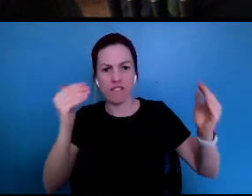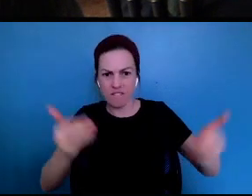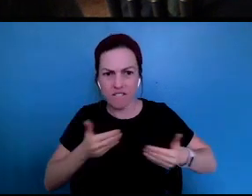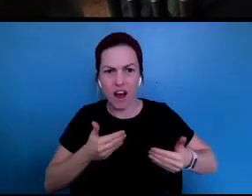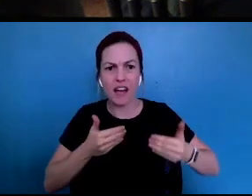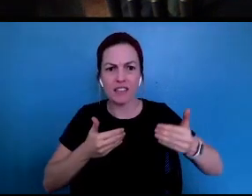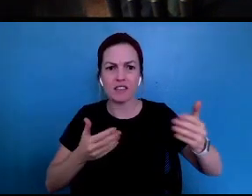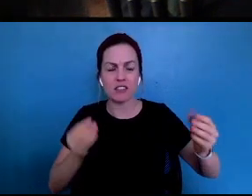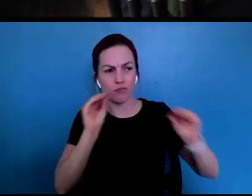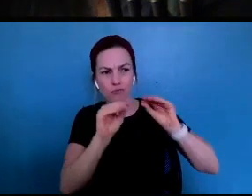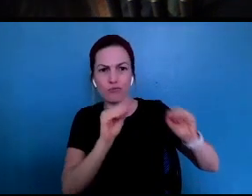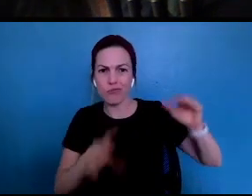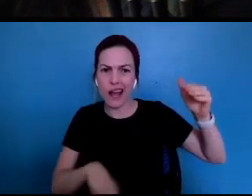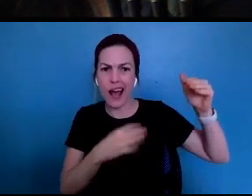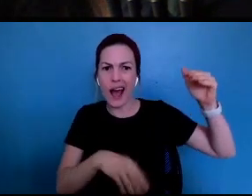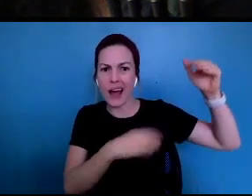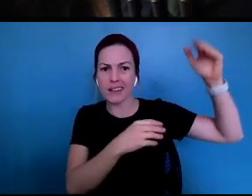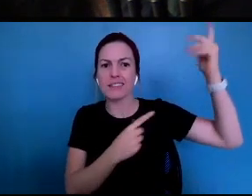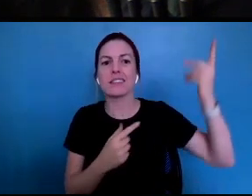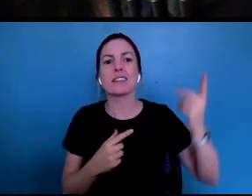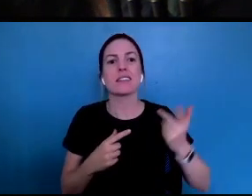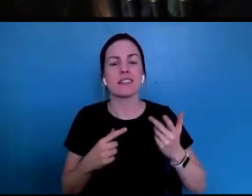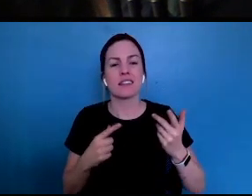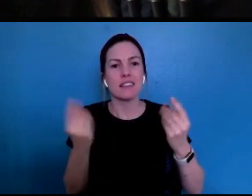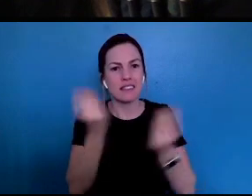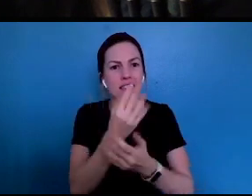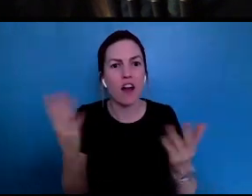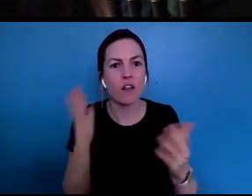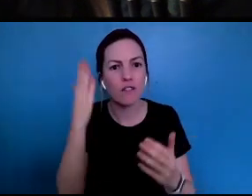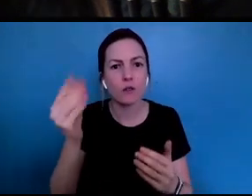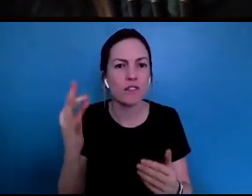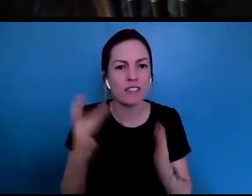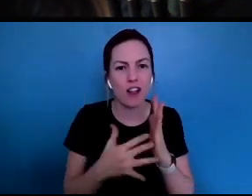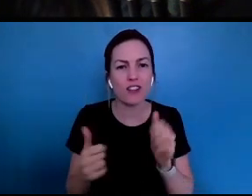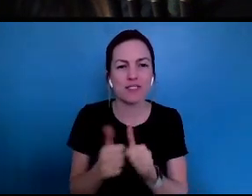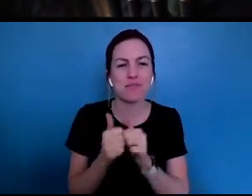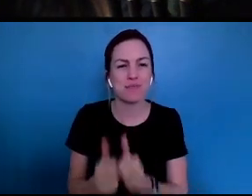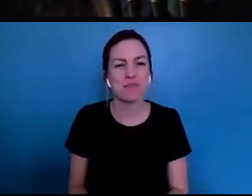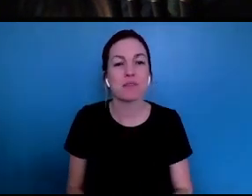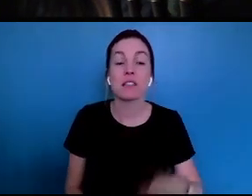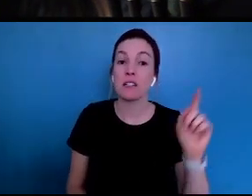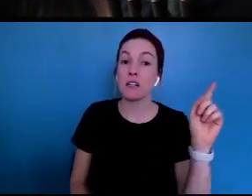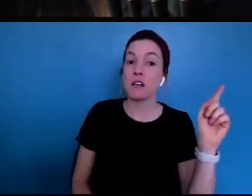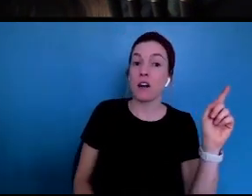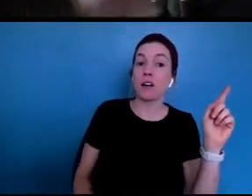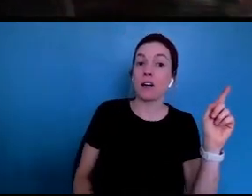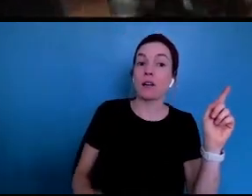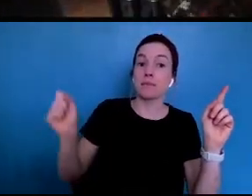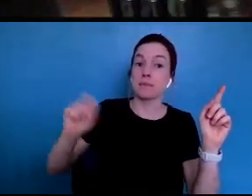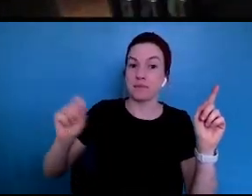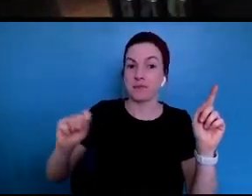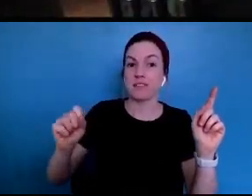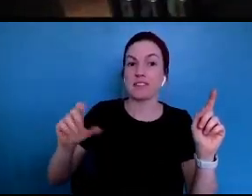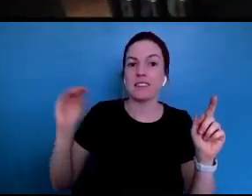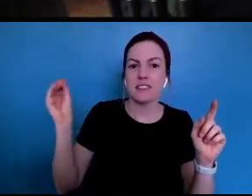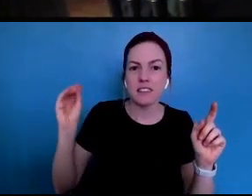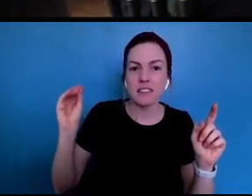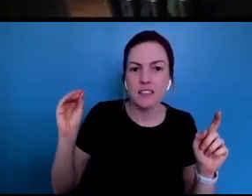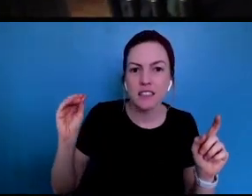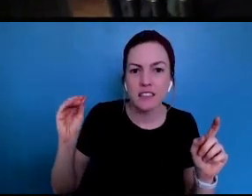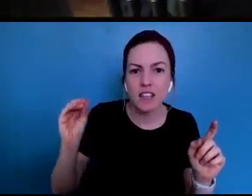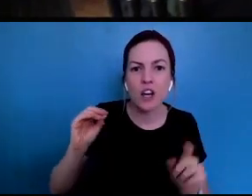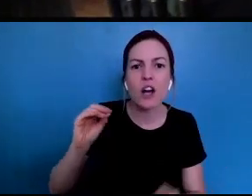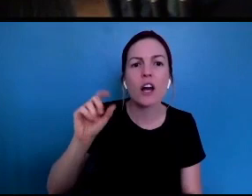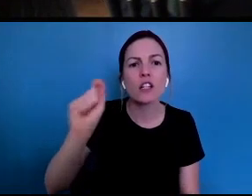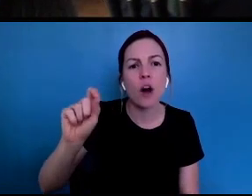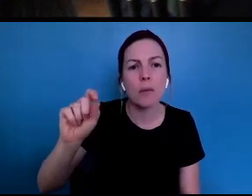with us, tell the future of technology together. Yes, and it's Creative Commons Zero, meaning that if